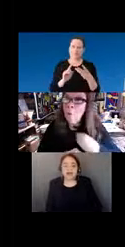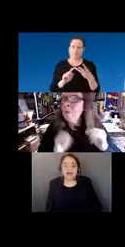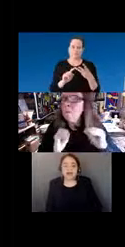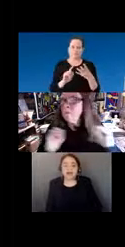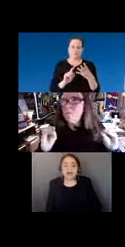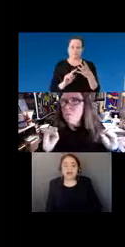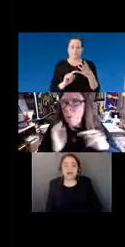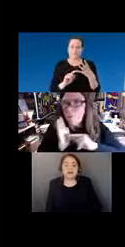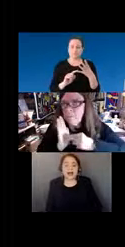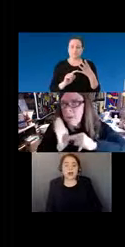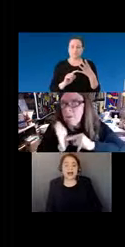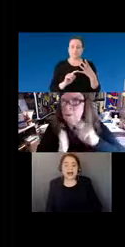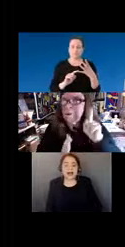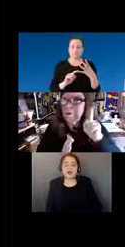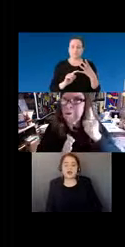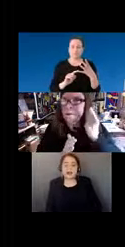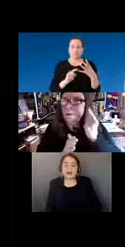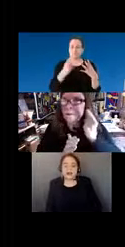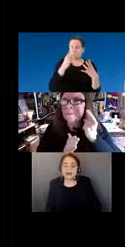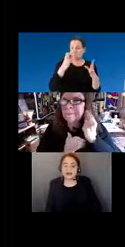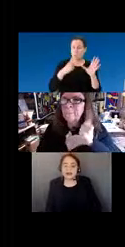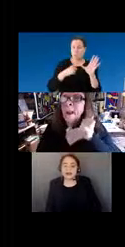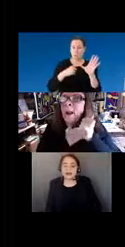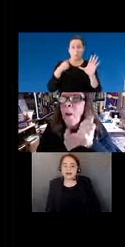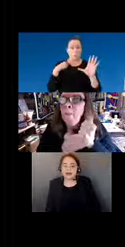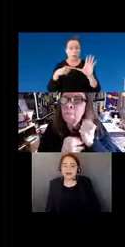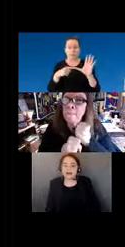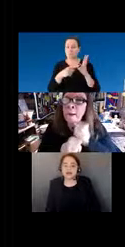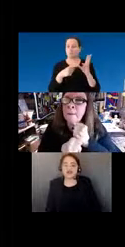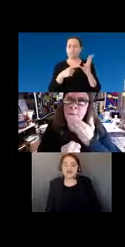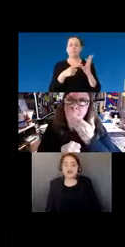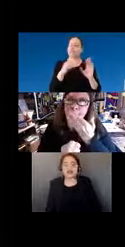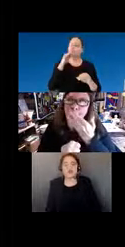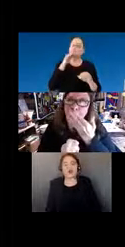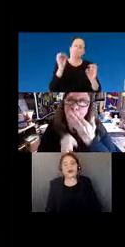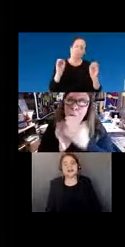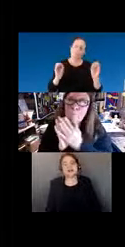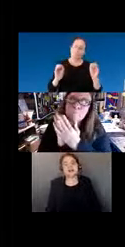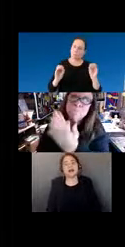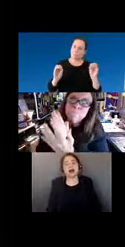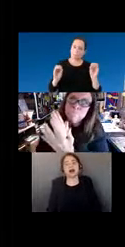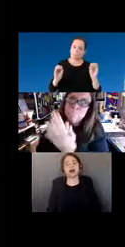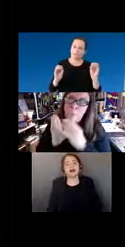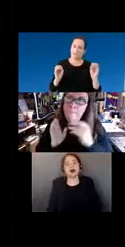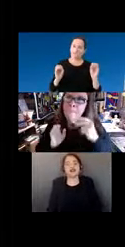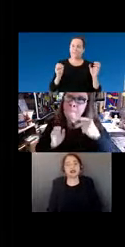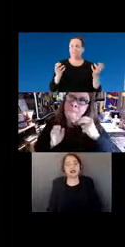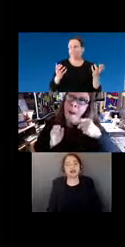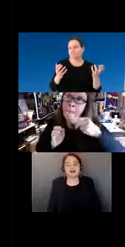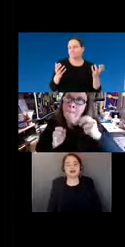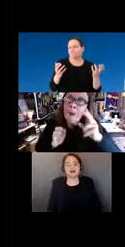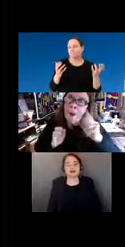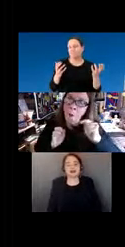And black and white have no meaning. It's just a way to make a